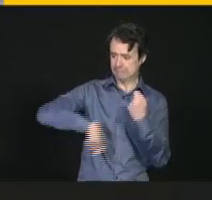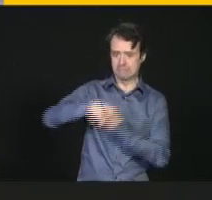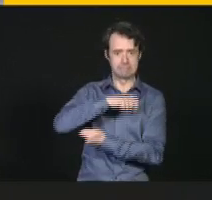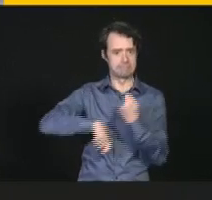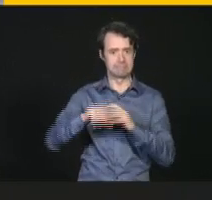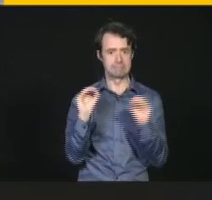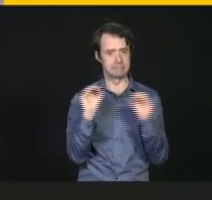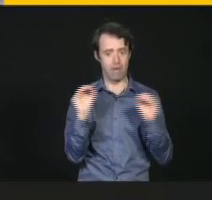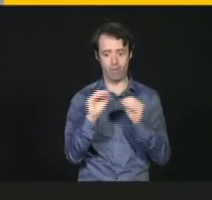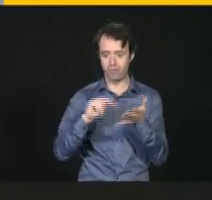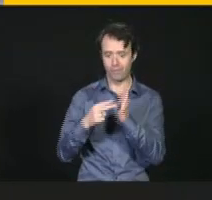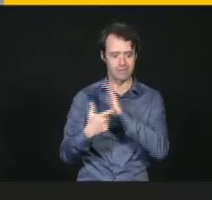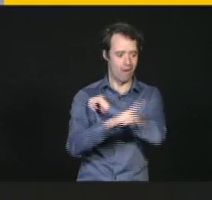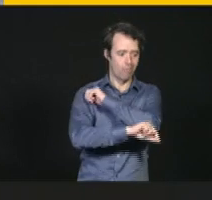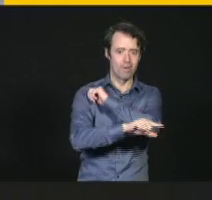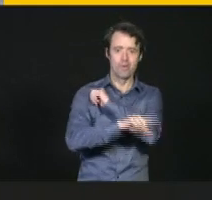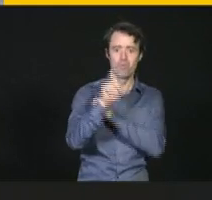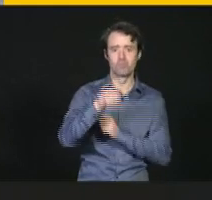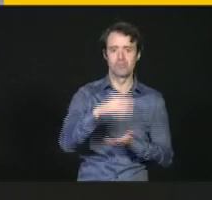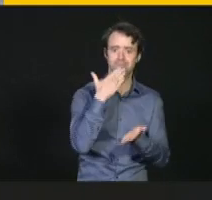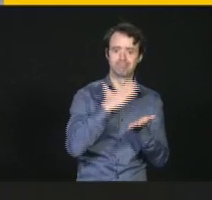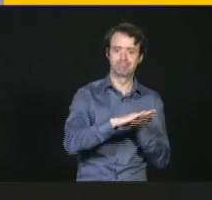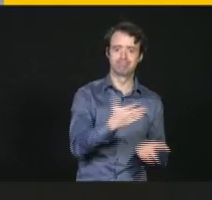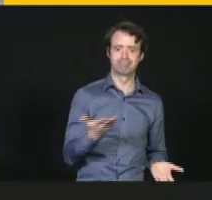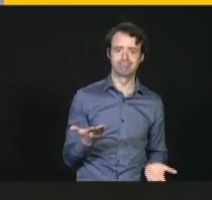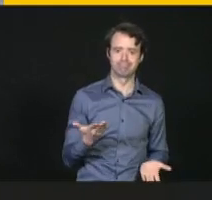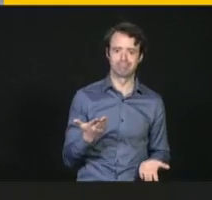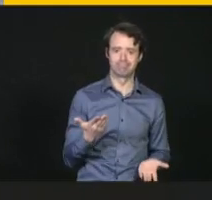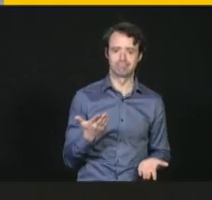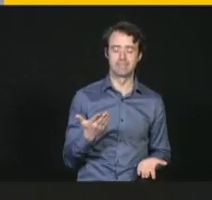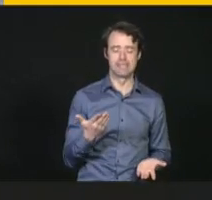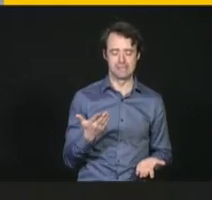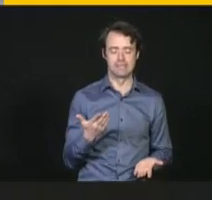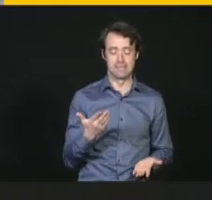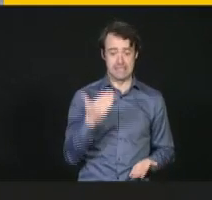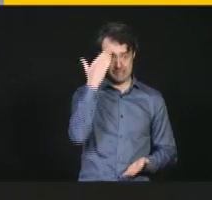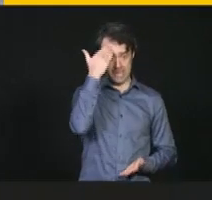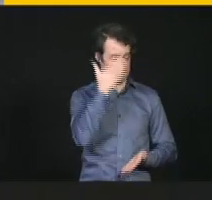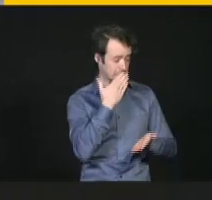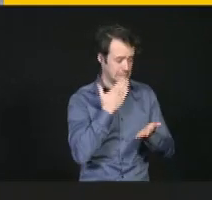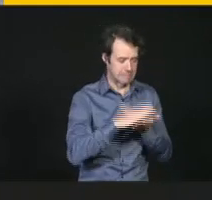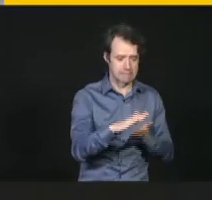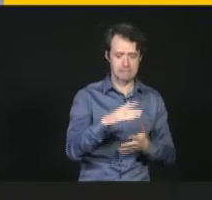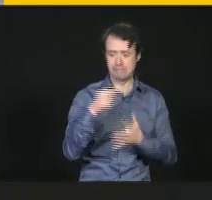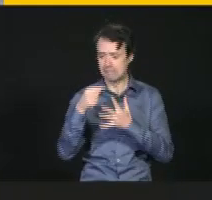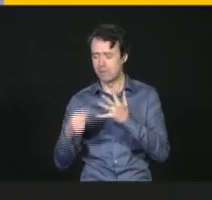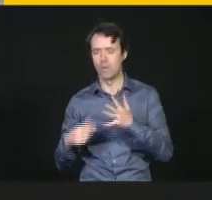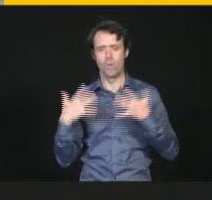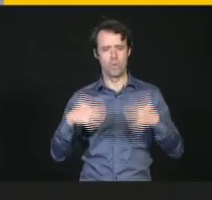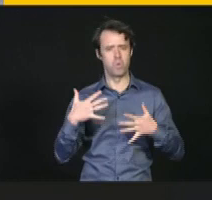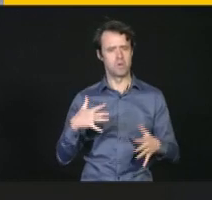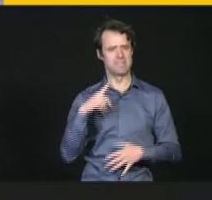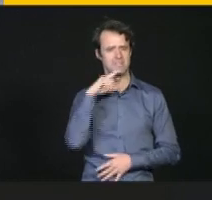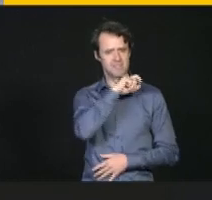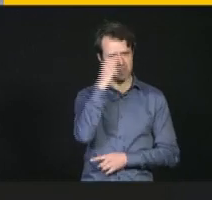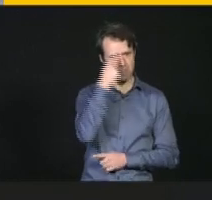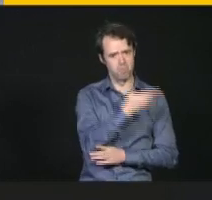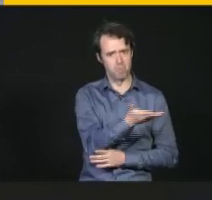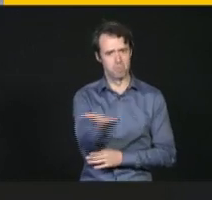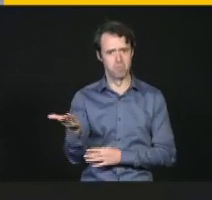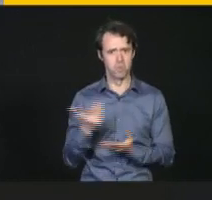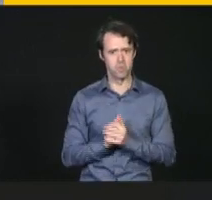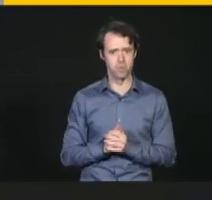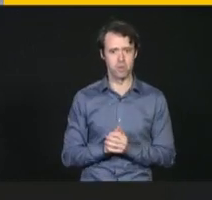payroll. These are really tough decisions. Tough because you don't want to let the people go who help you run your